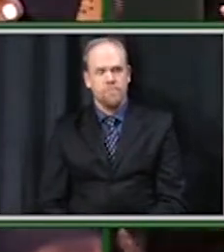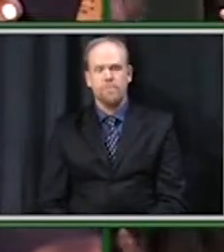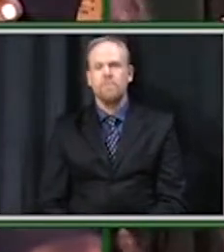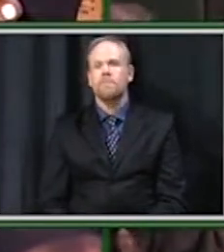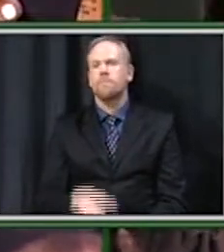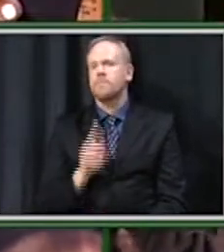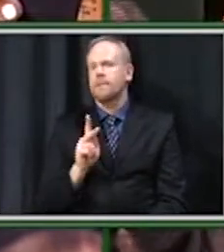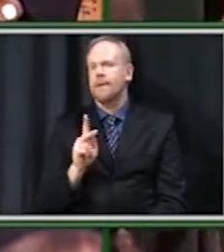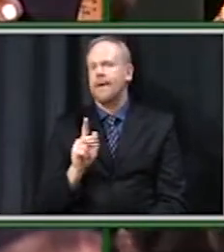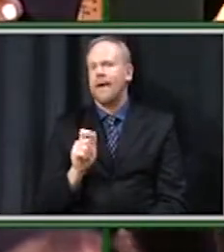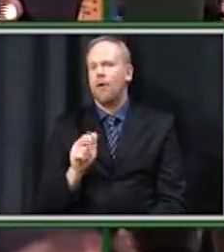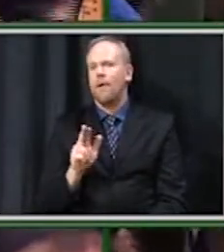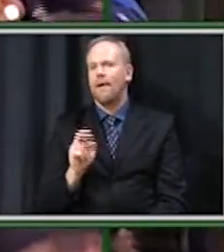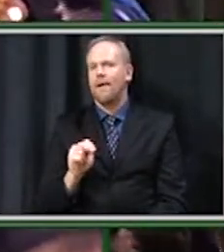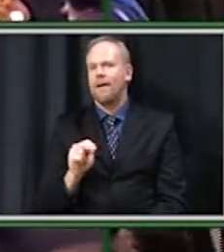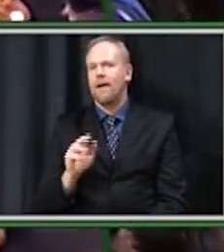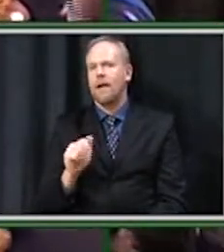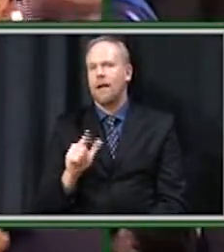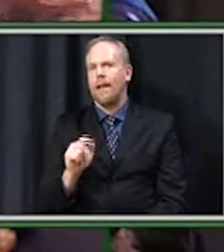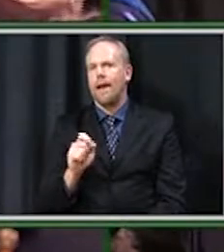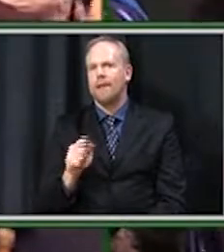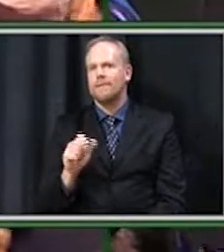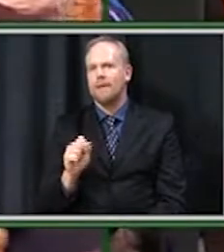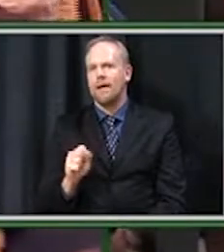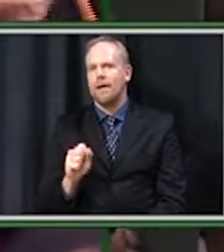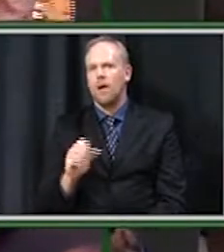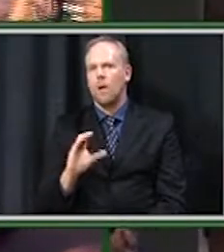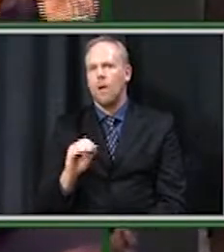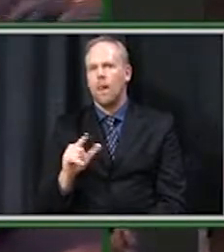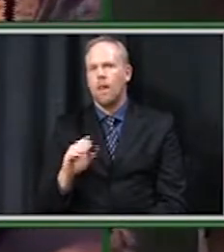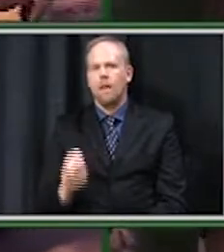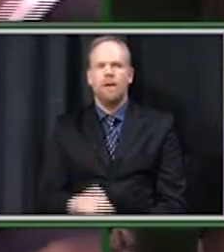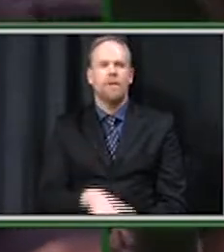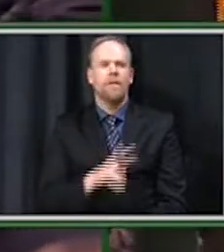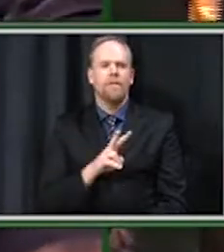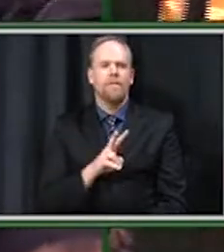Karen Alexa Cole. Ali Pulido.